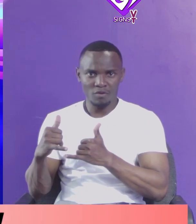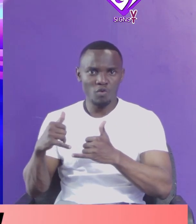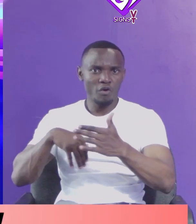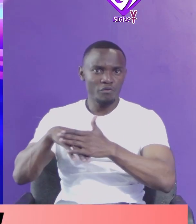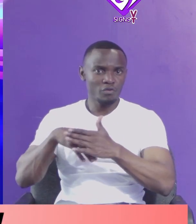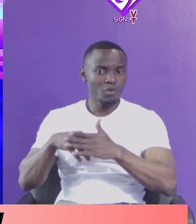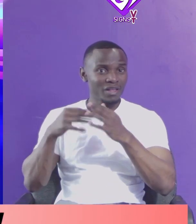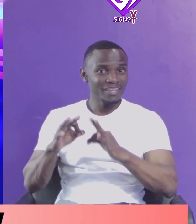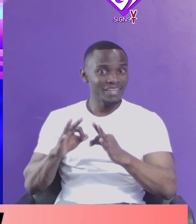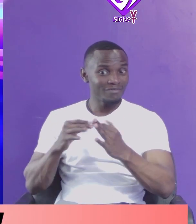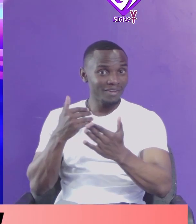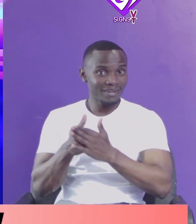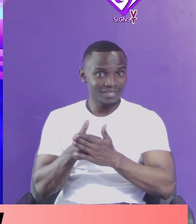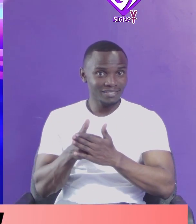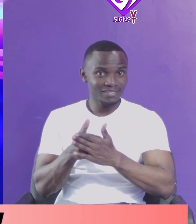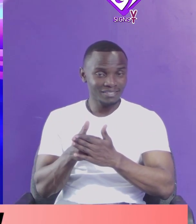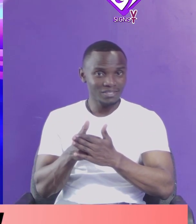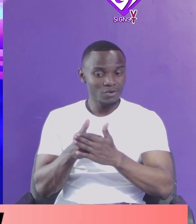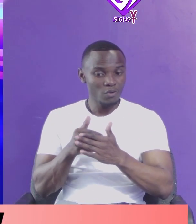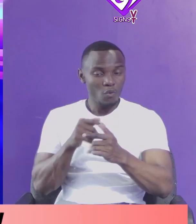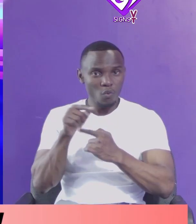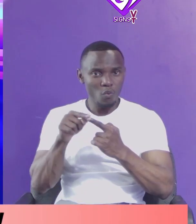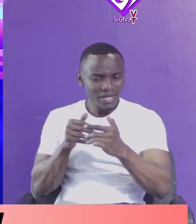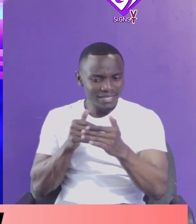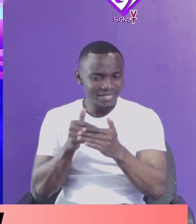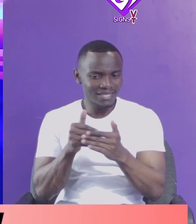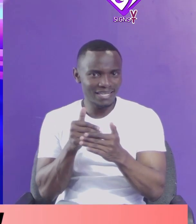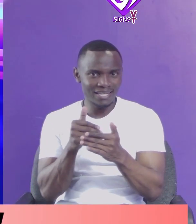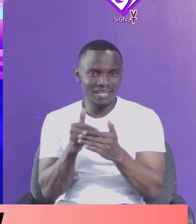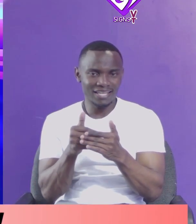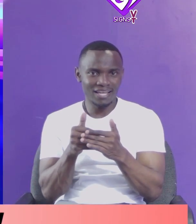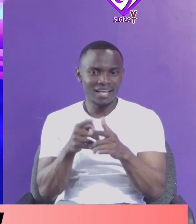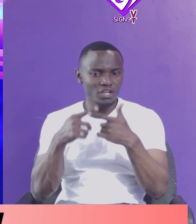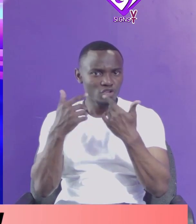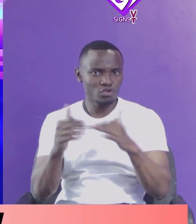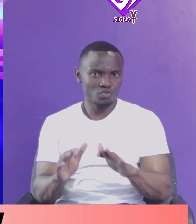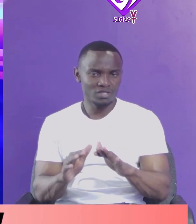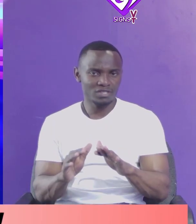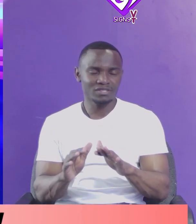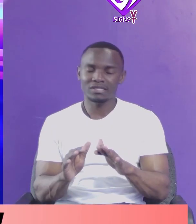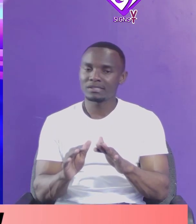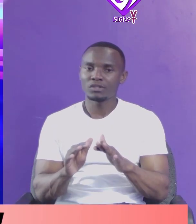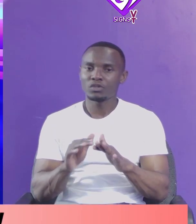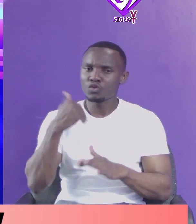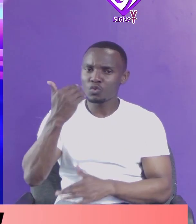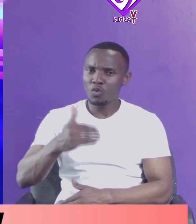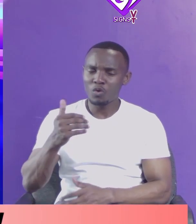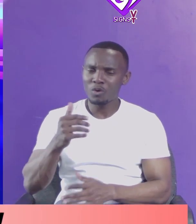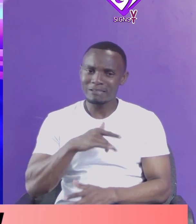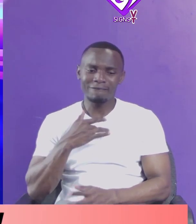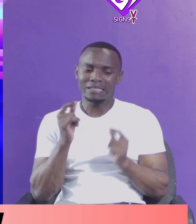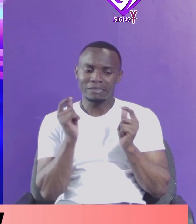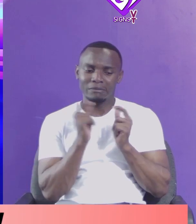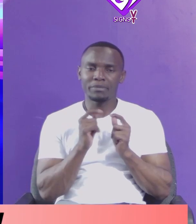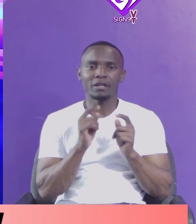you lose it, when you go into the next season, there's kind of a learning and there's kind of a pain that kind of translates into some kind of an